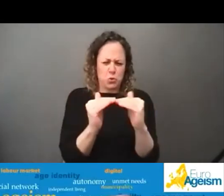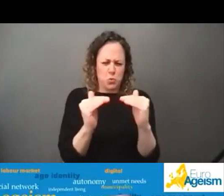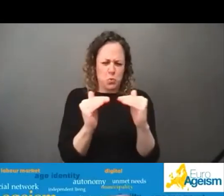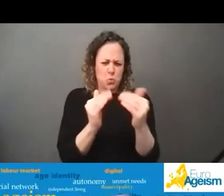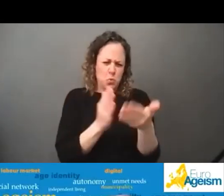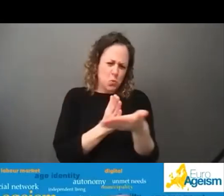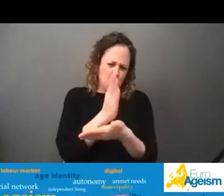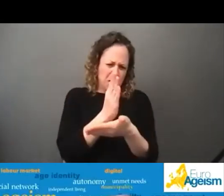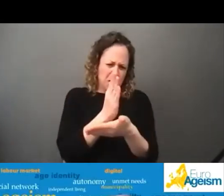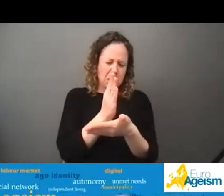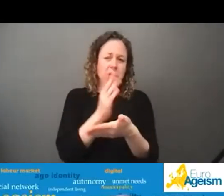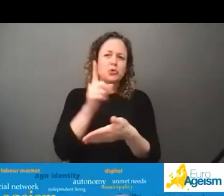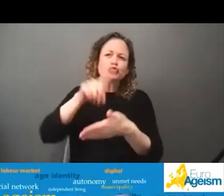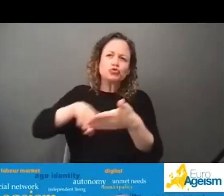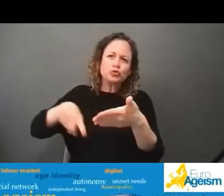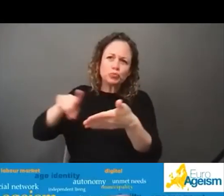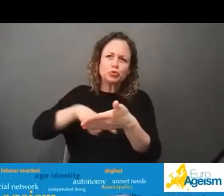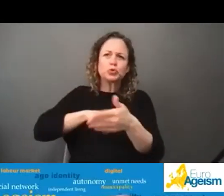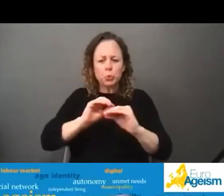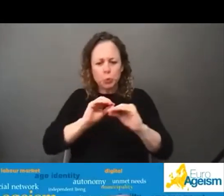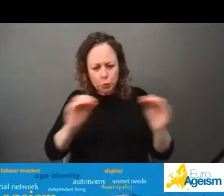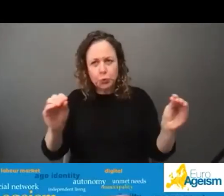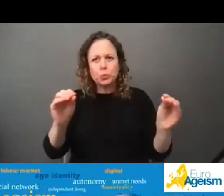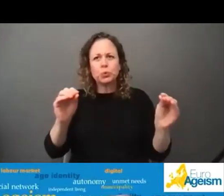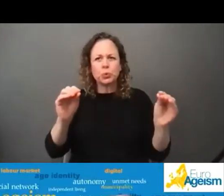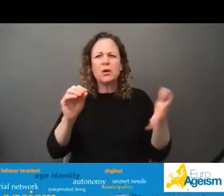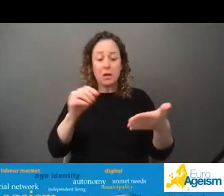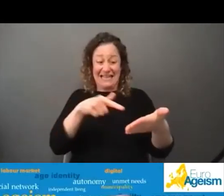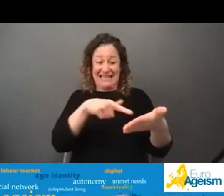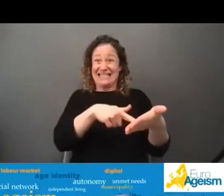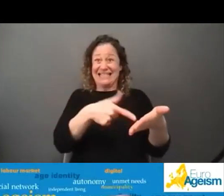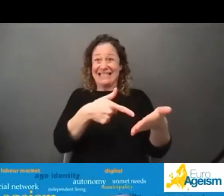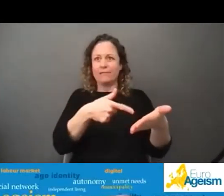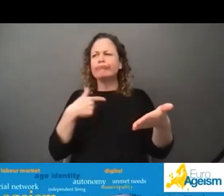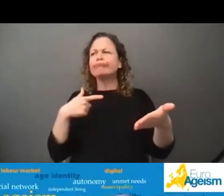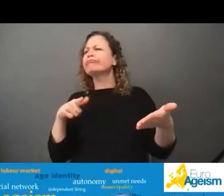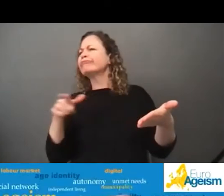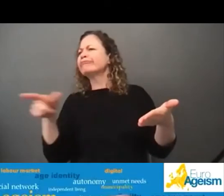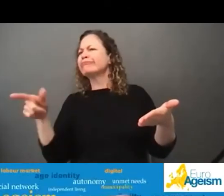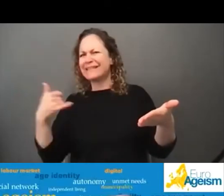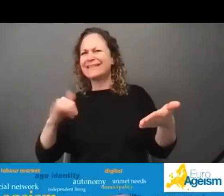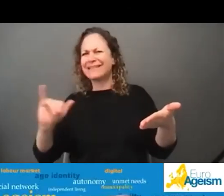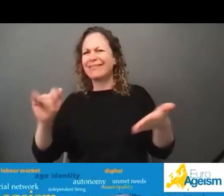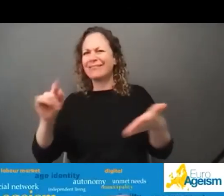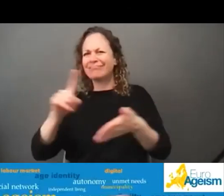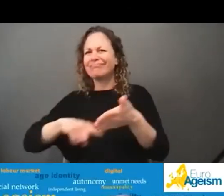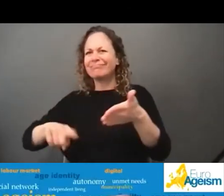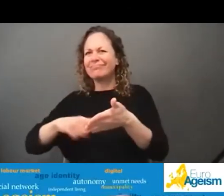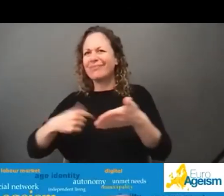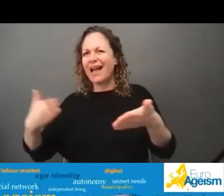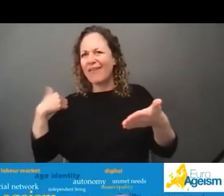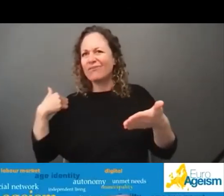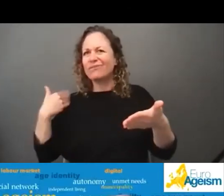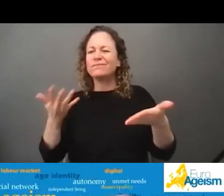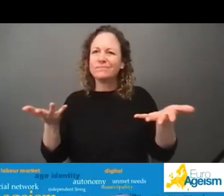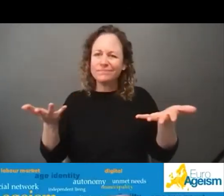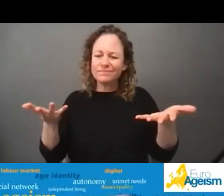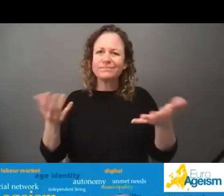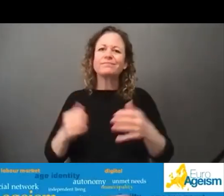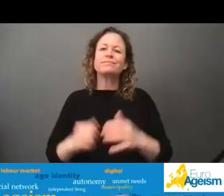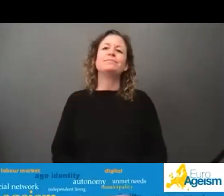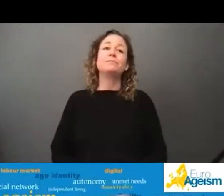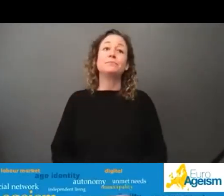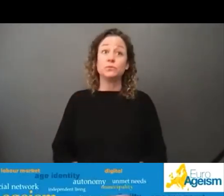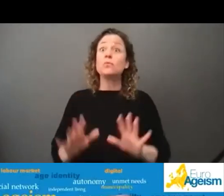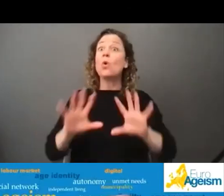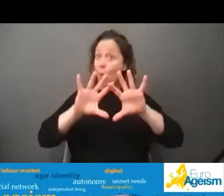but as we said, that's still happening. So a couple of examples of what's happening in other parts of the world in terms of practices.